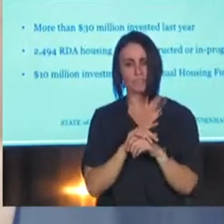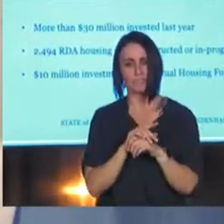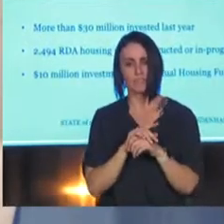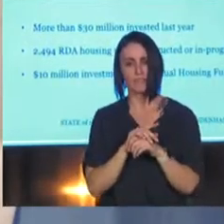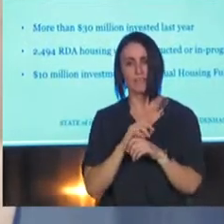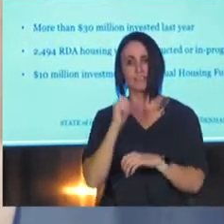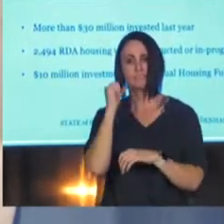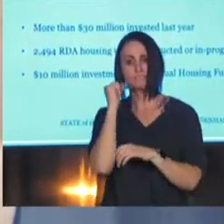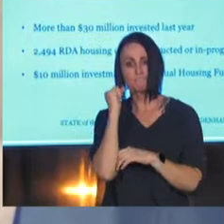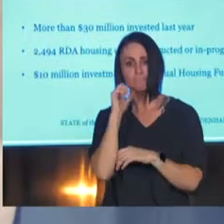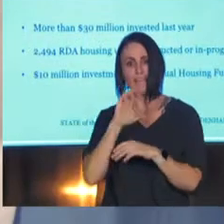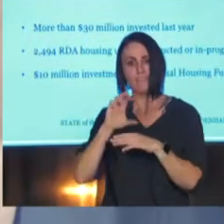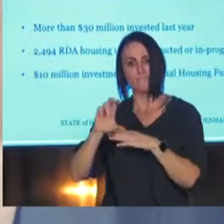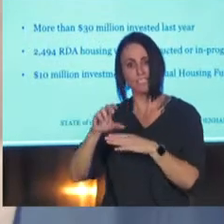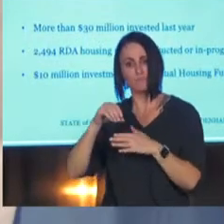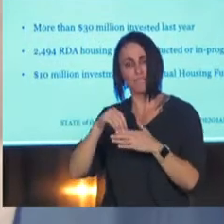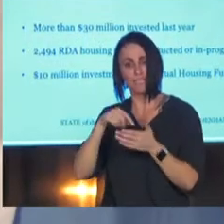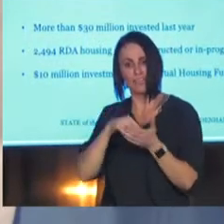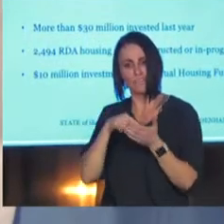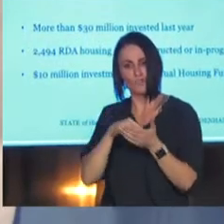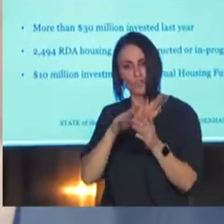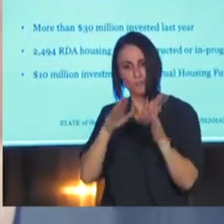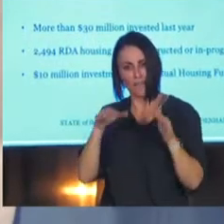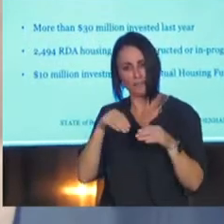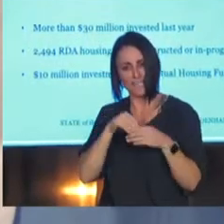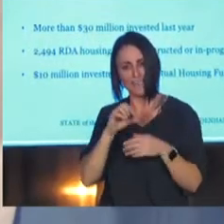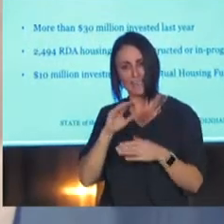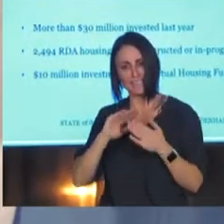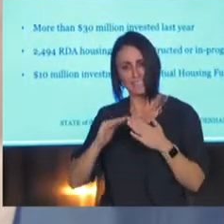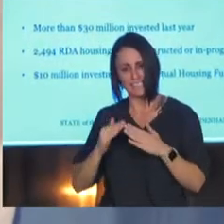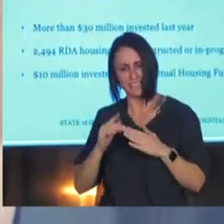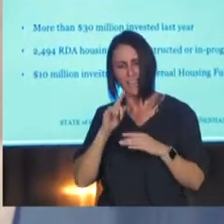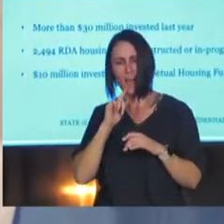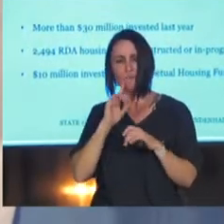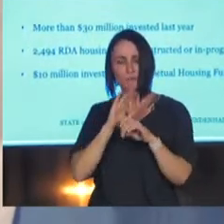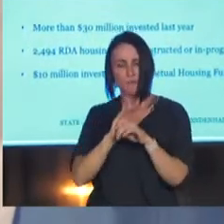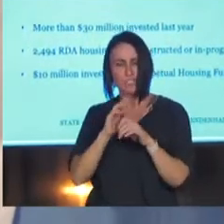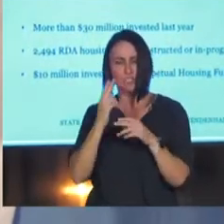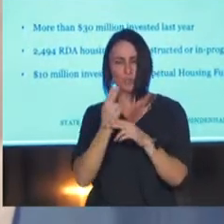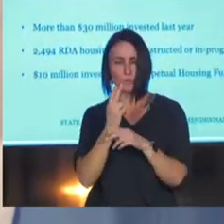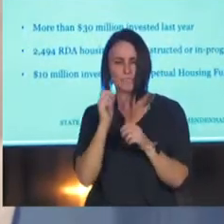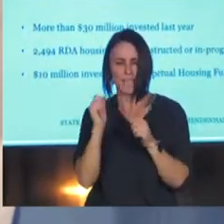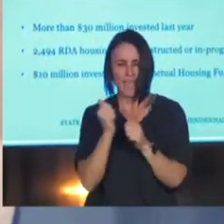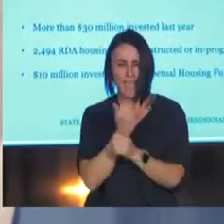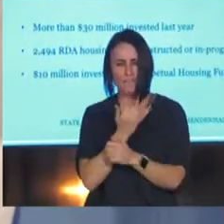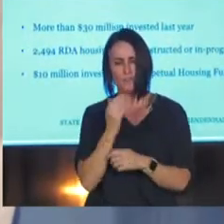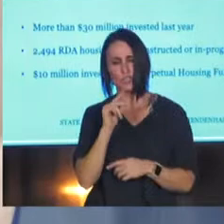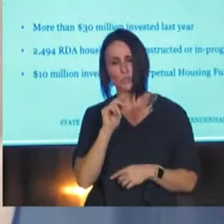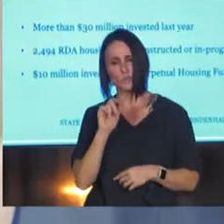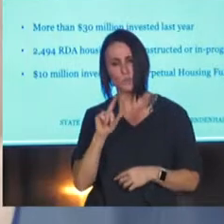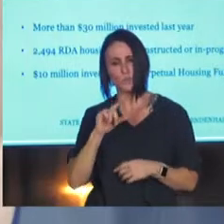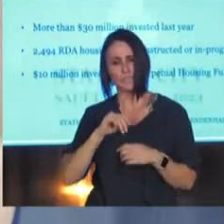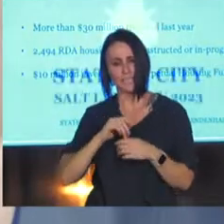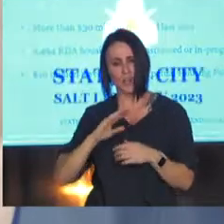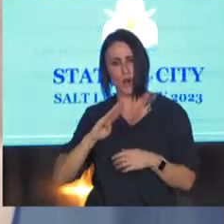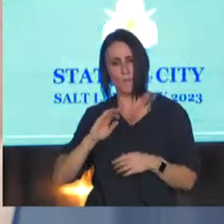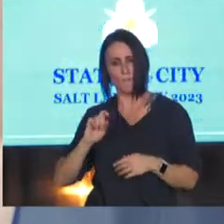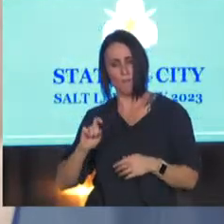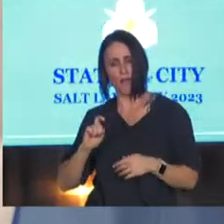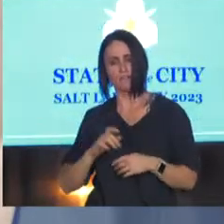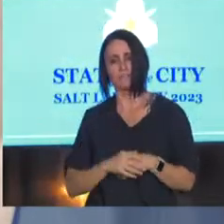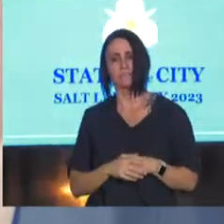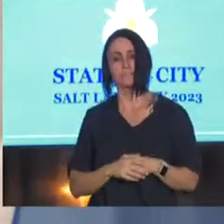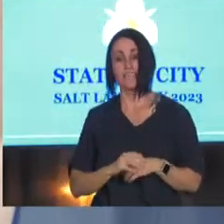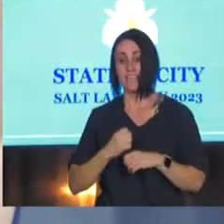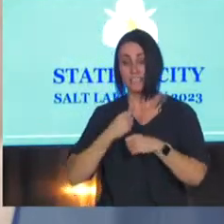record investments in affordable housing in this city, and I'm committed to using every tool in the city's toolbox and actually to